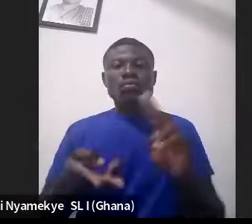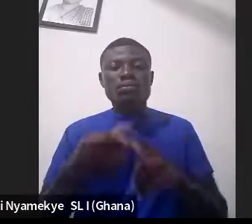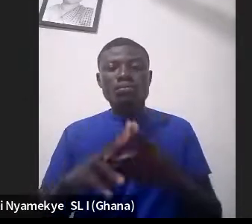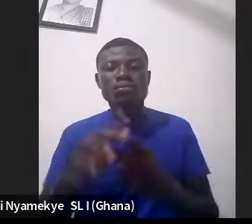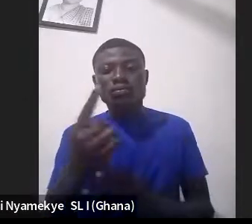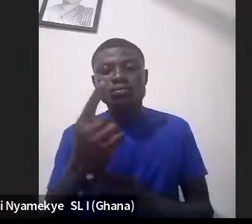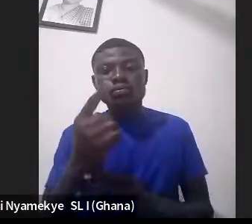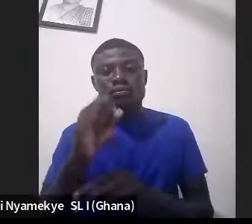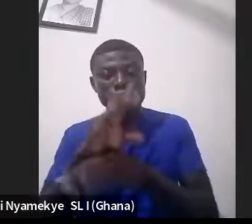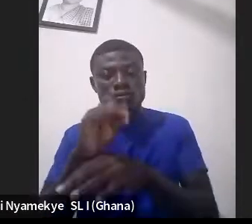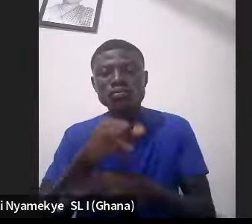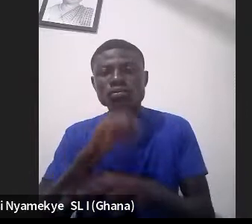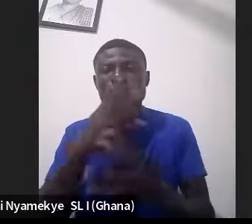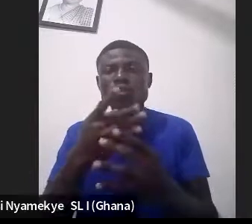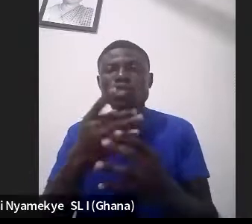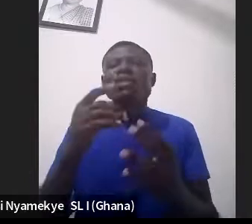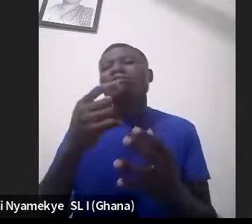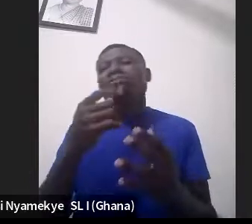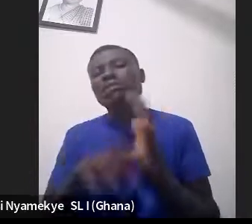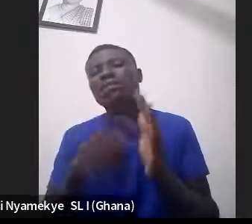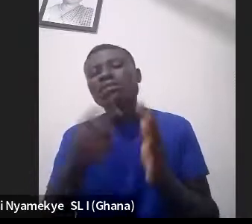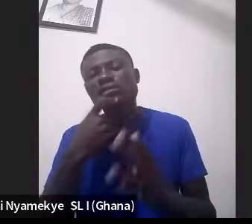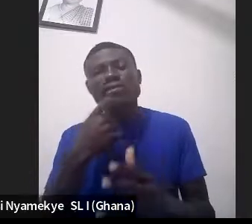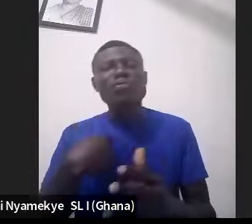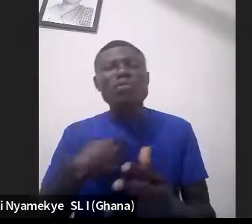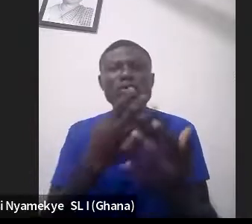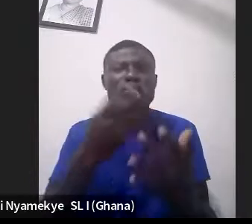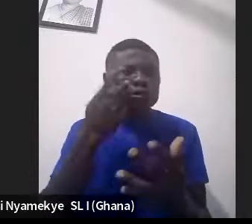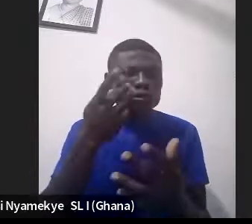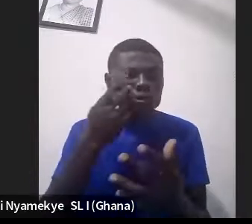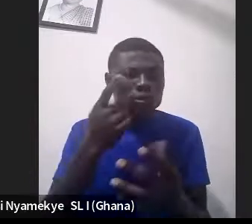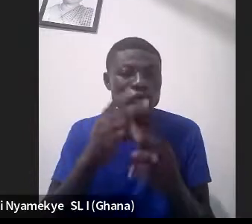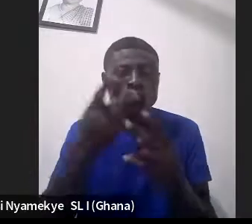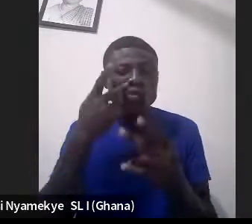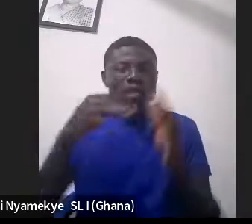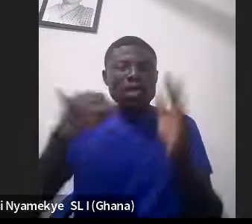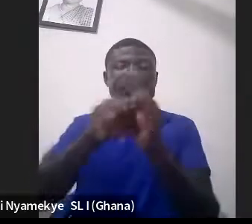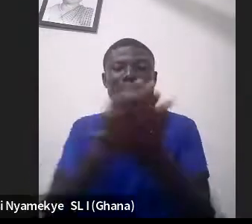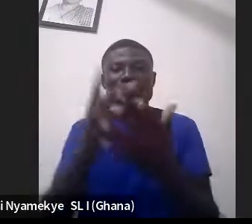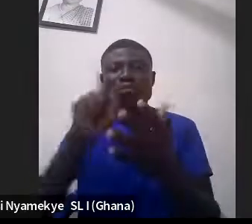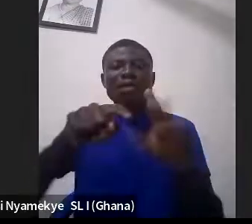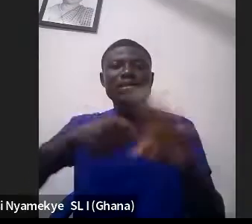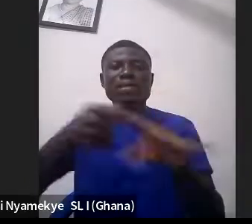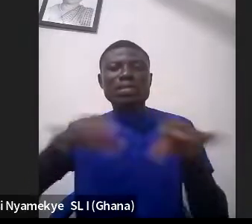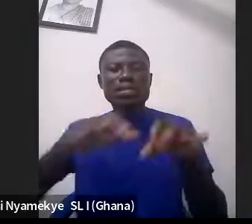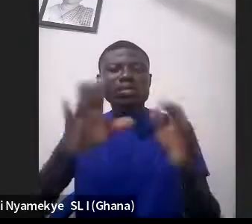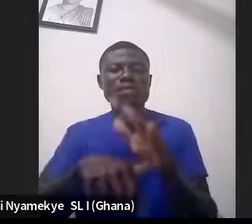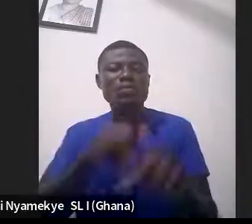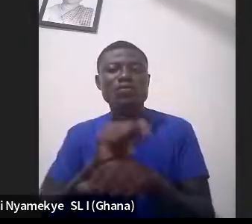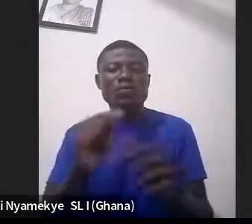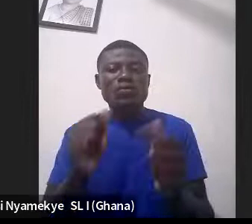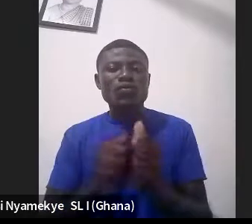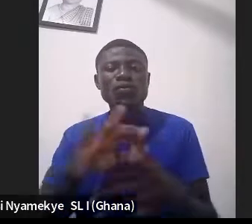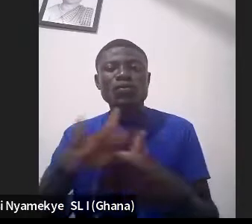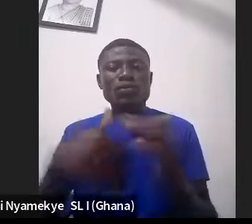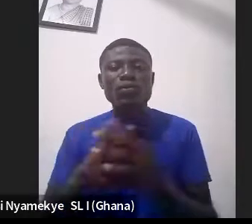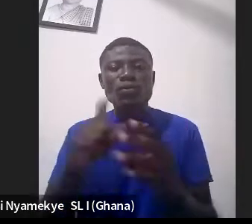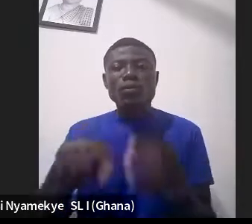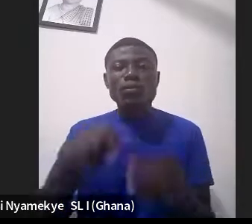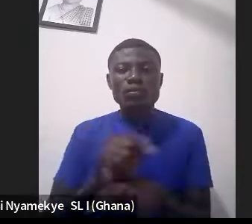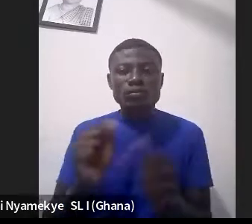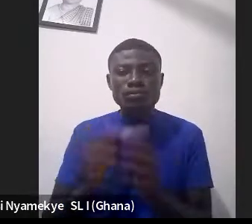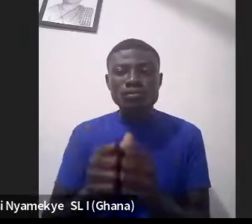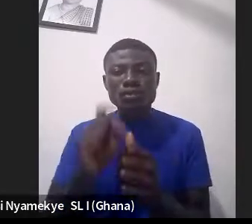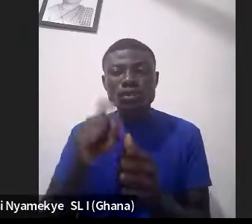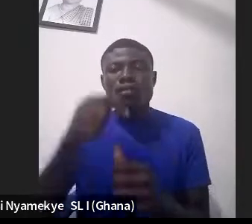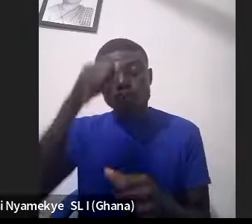don't wait and see. As soon as you see some red flags, they can't remember their letter names, they can't remember their sounds, they